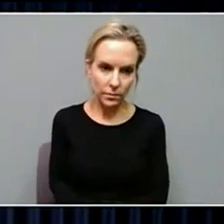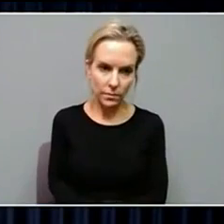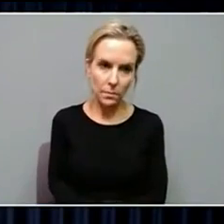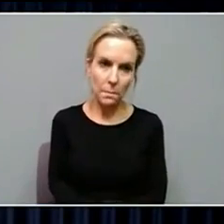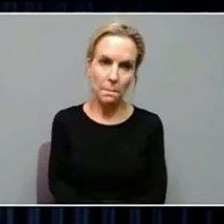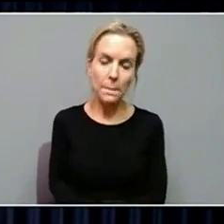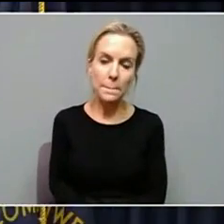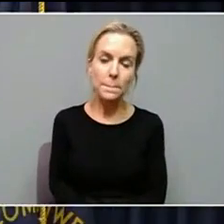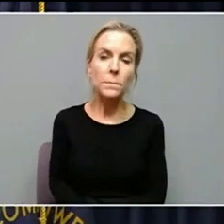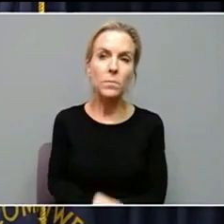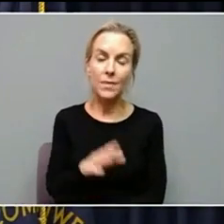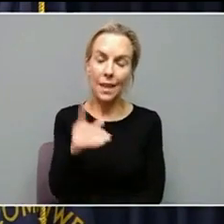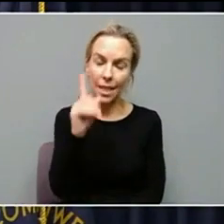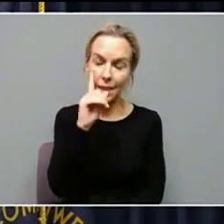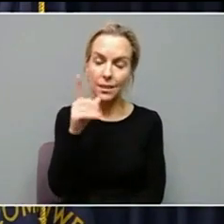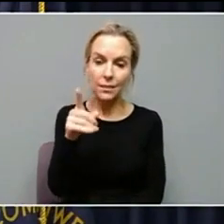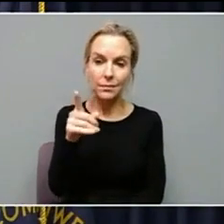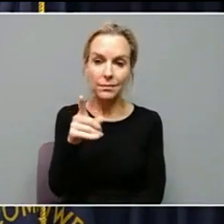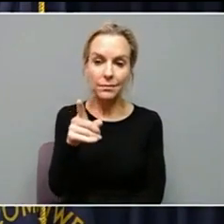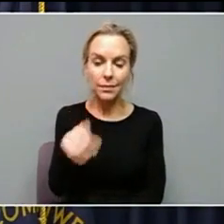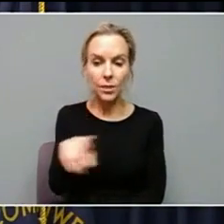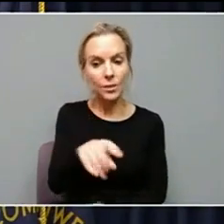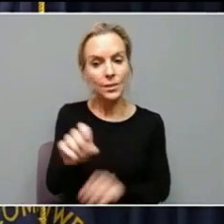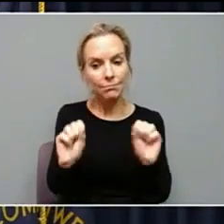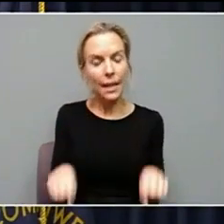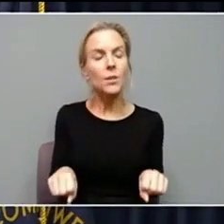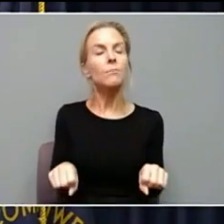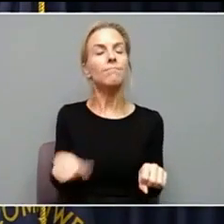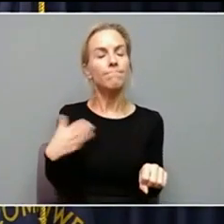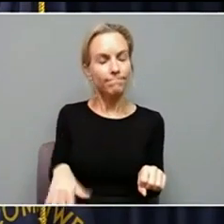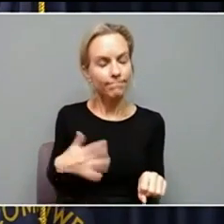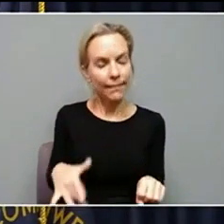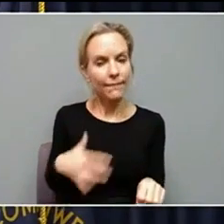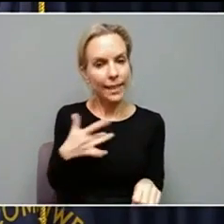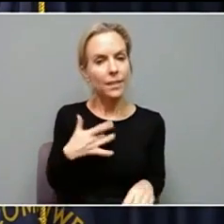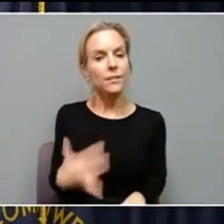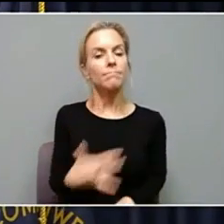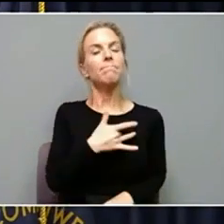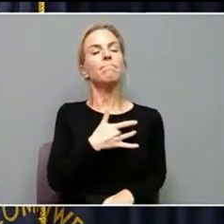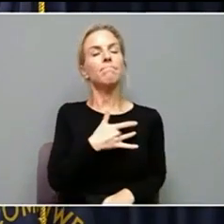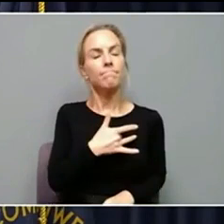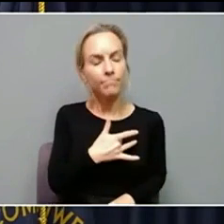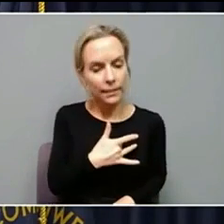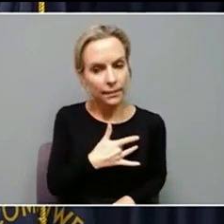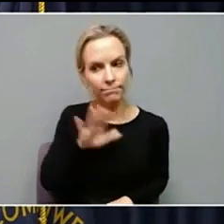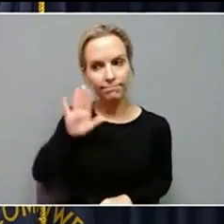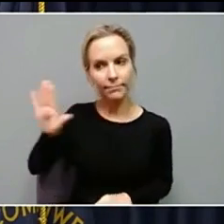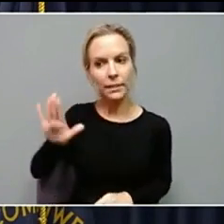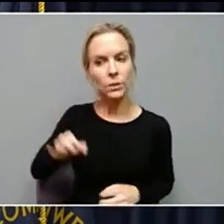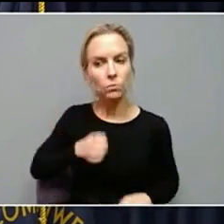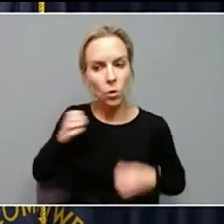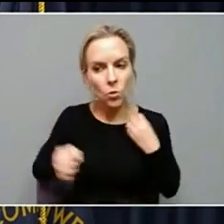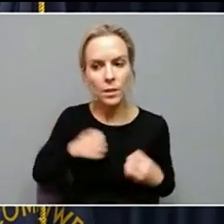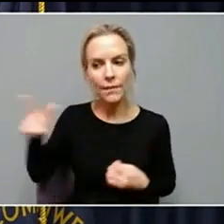And I think you can see and feel the emotion, the weariness,